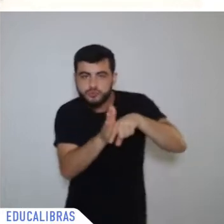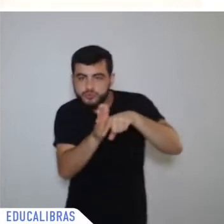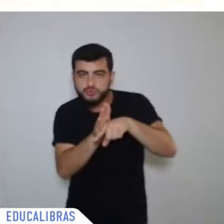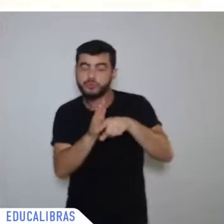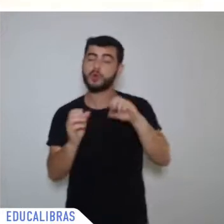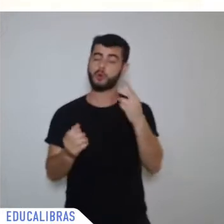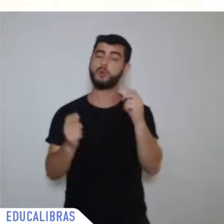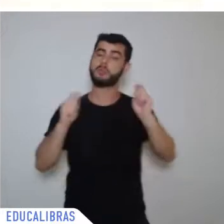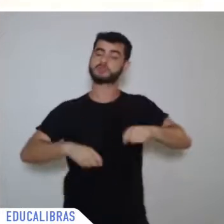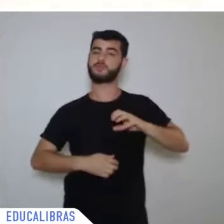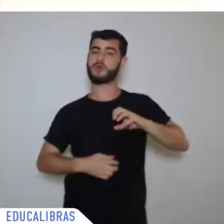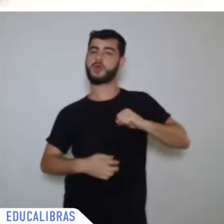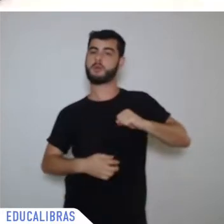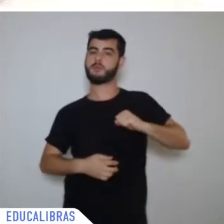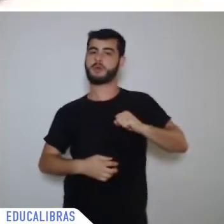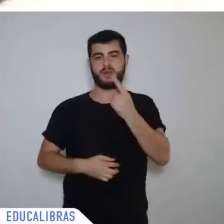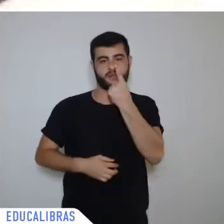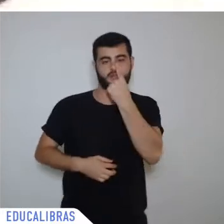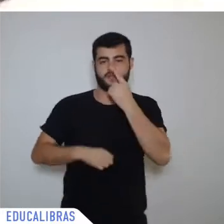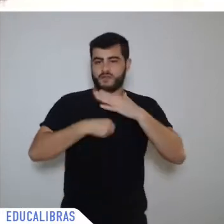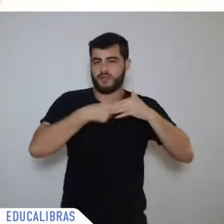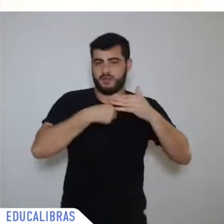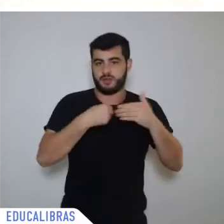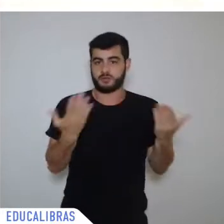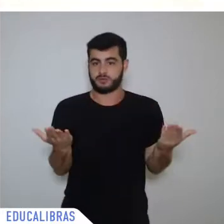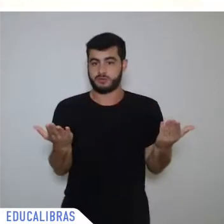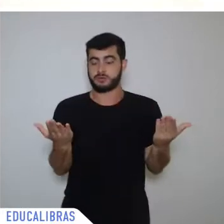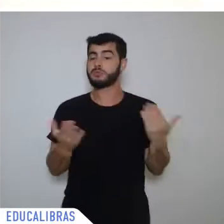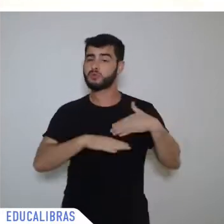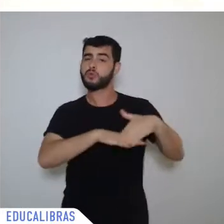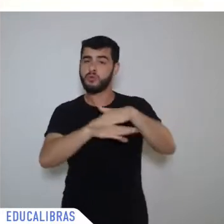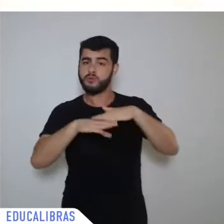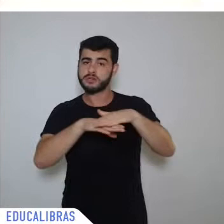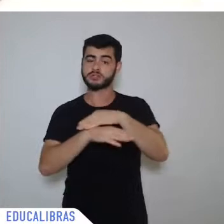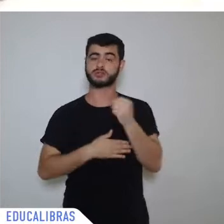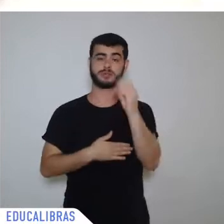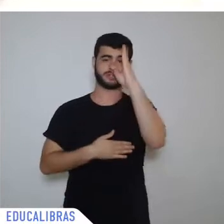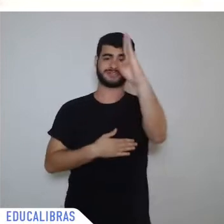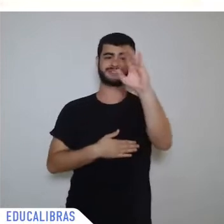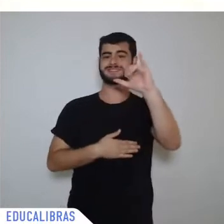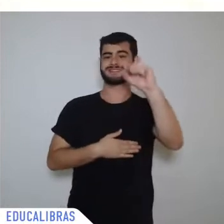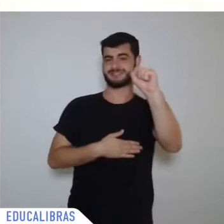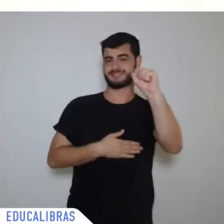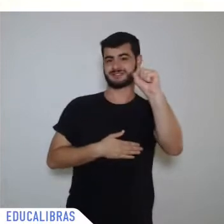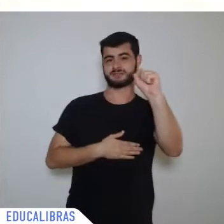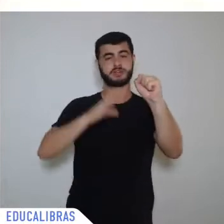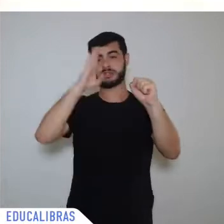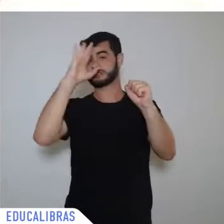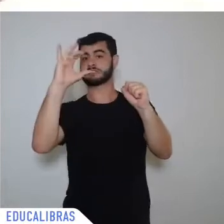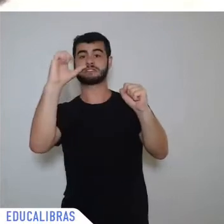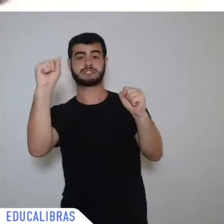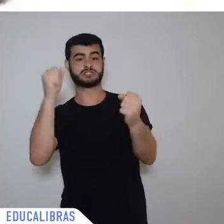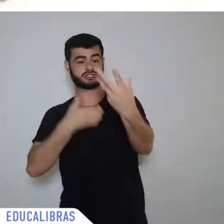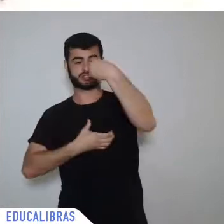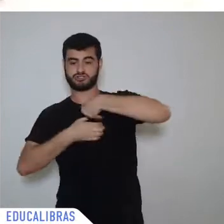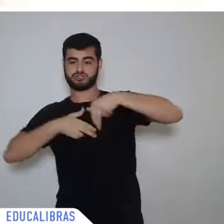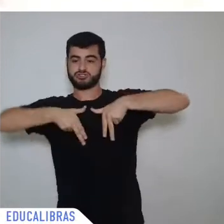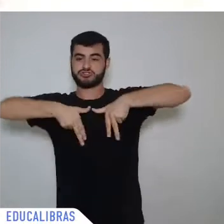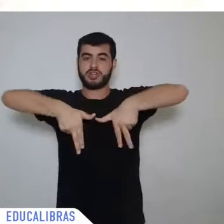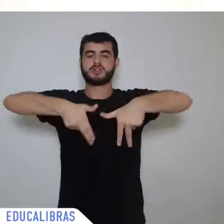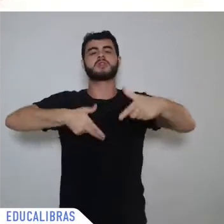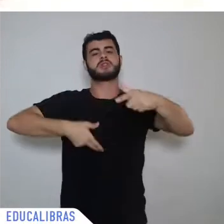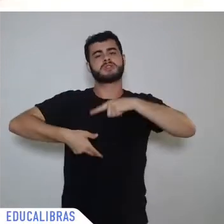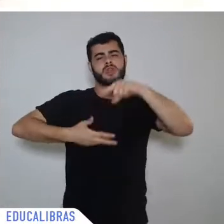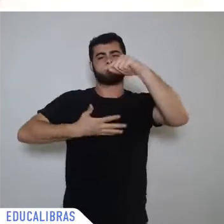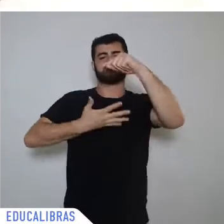this place that we talk and debate gender, not a cisgender gender, because that category